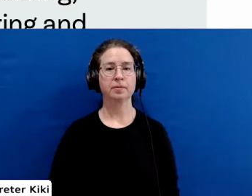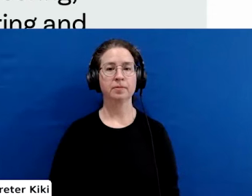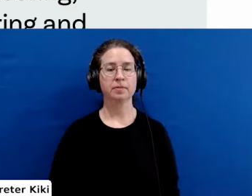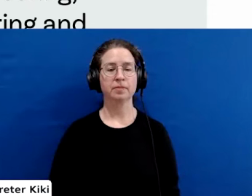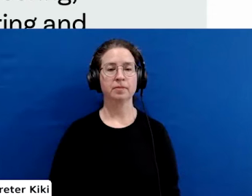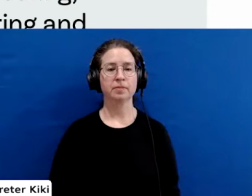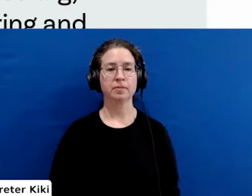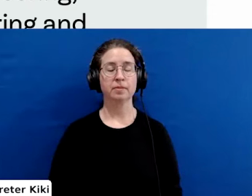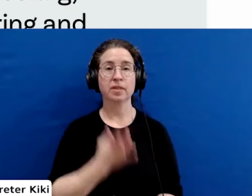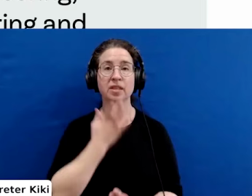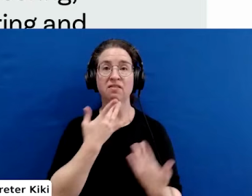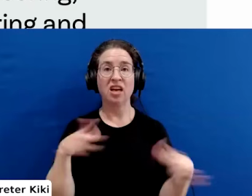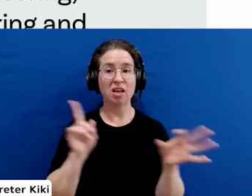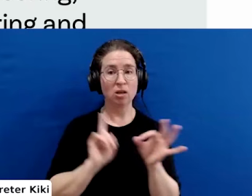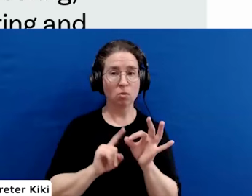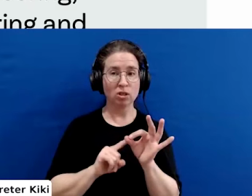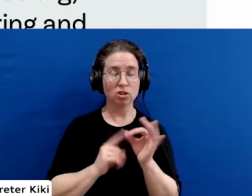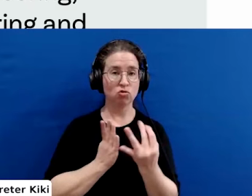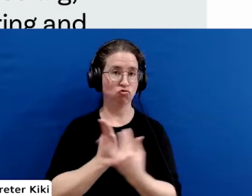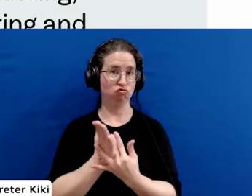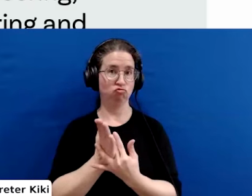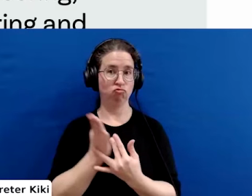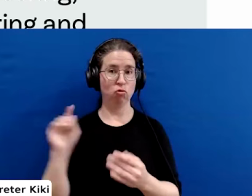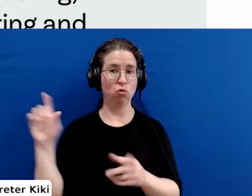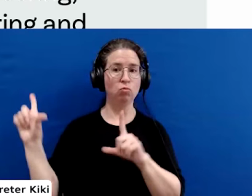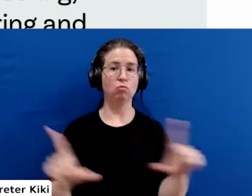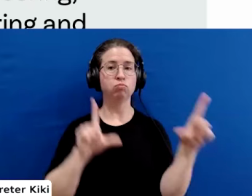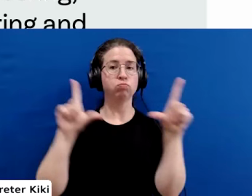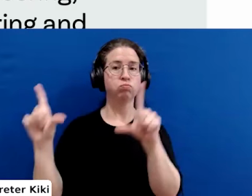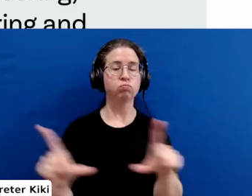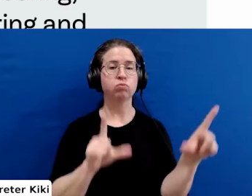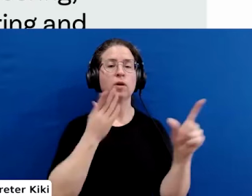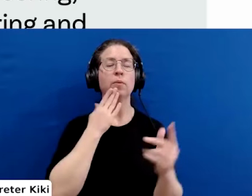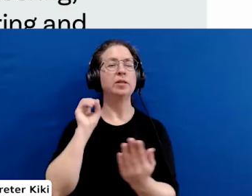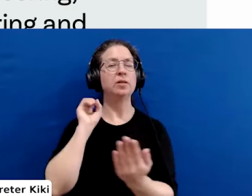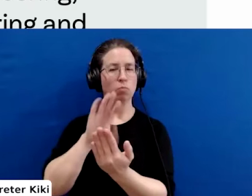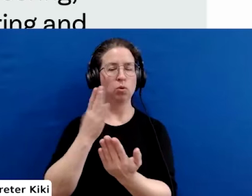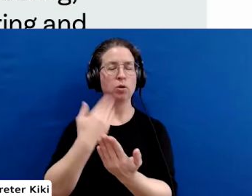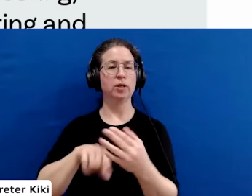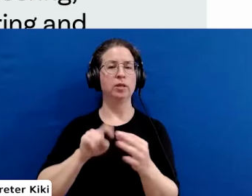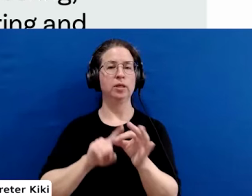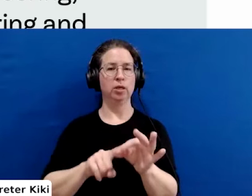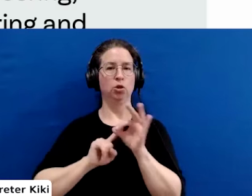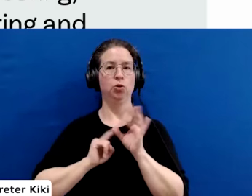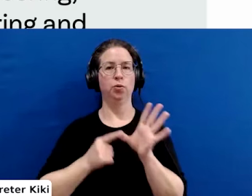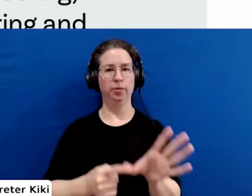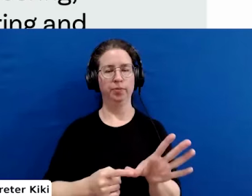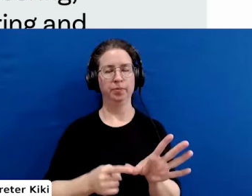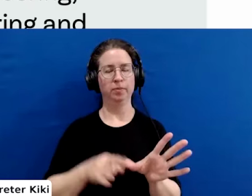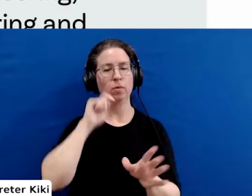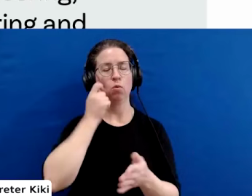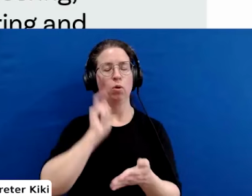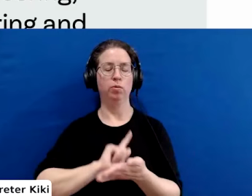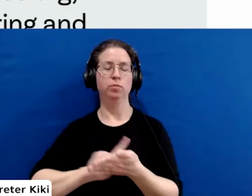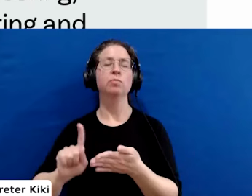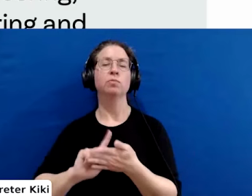So if you have any questions throughout the session, including about this, please pop them into the Q&A and we will get to